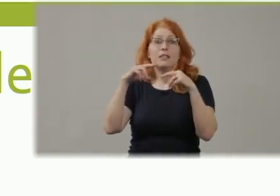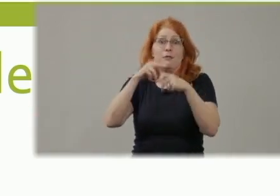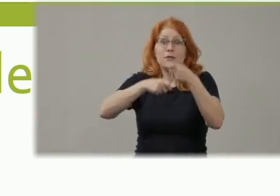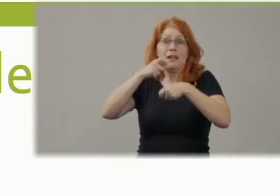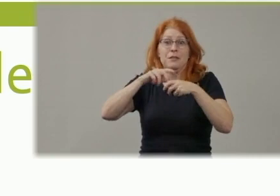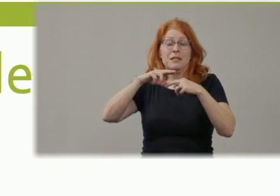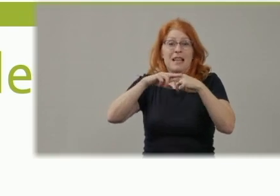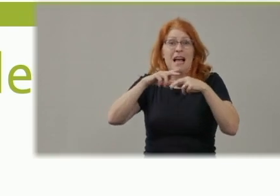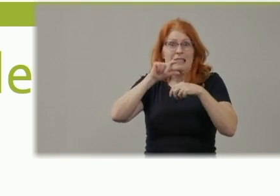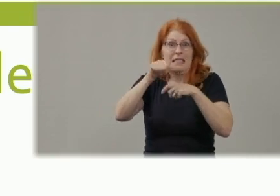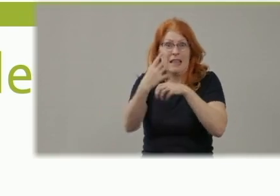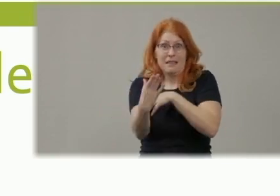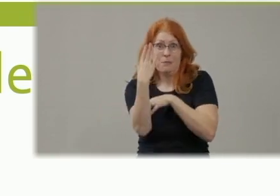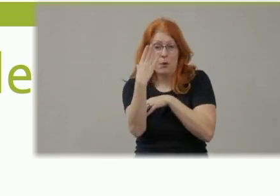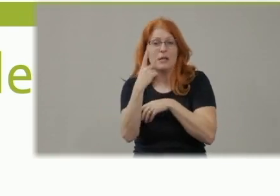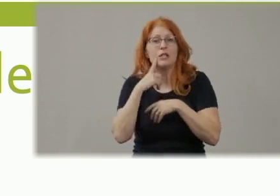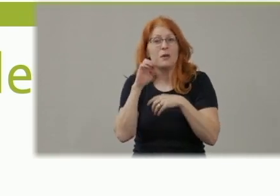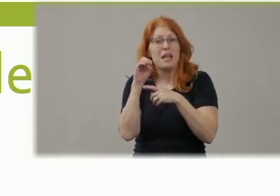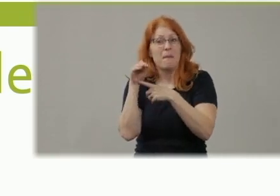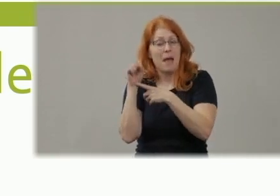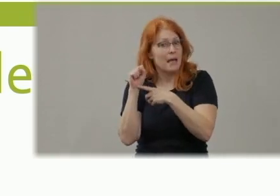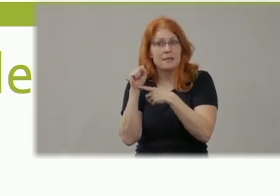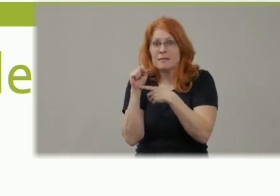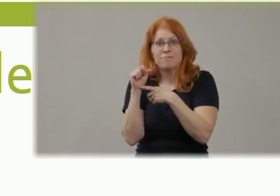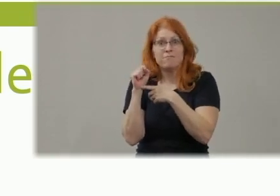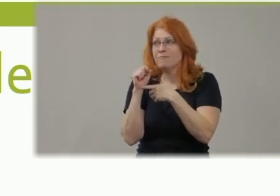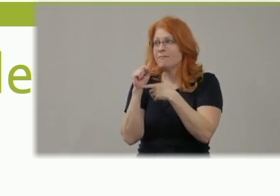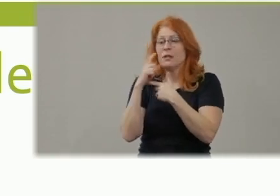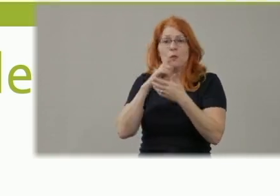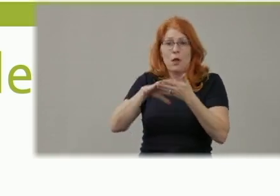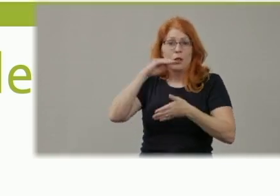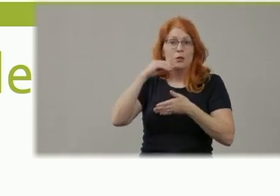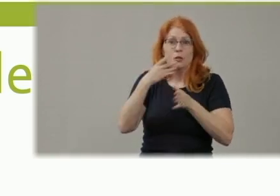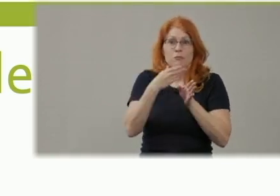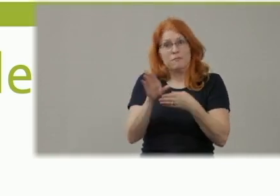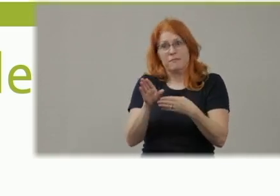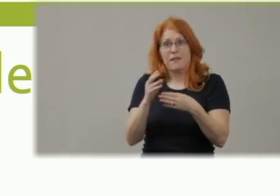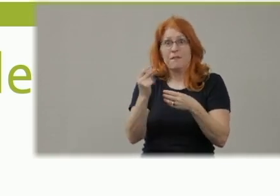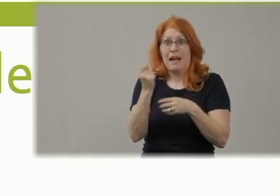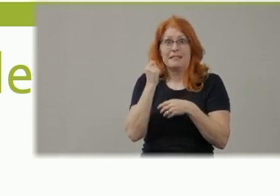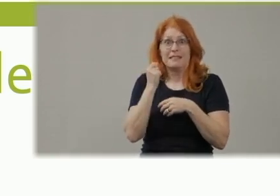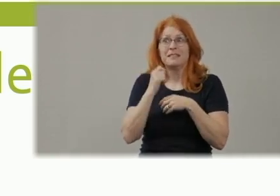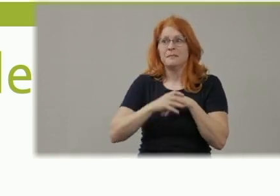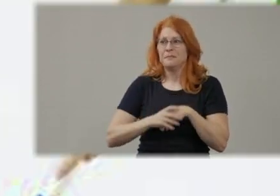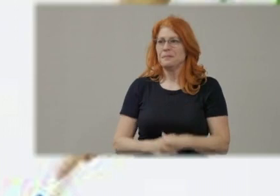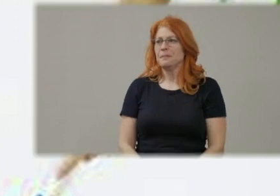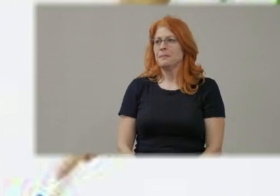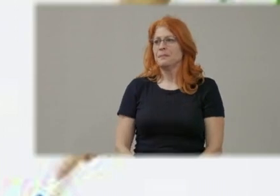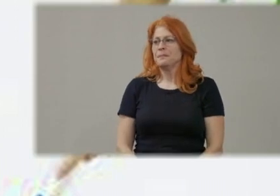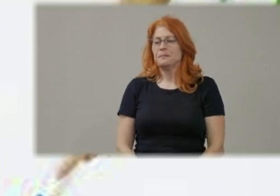So that's one thing with emergency management is that we learn to pivot really quickly.